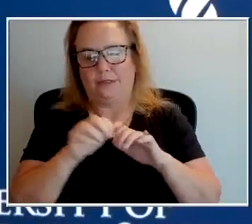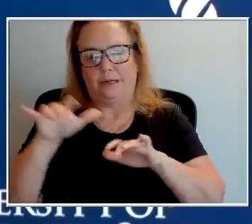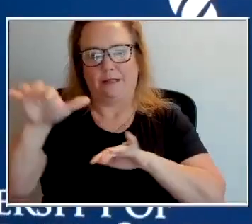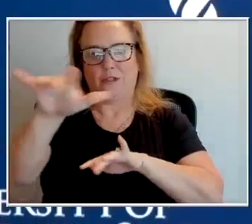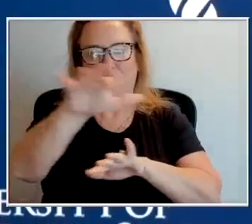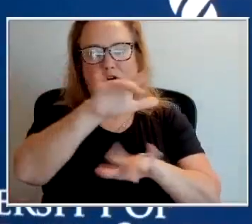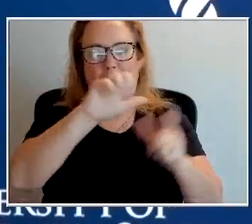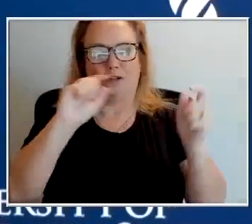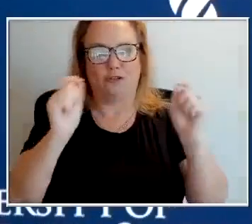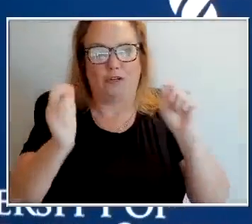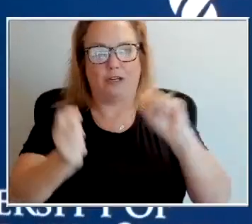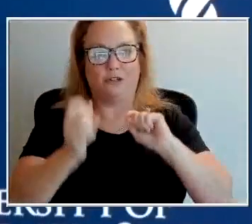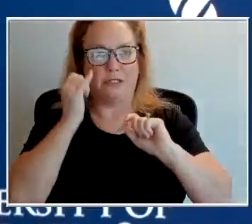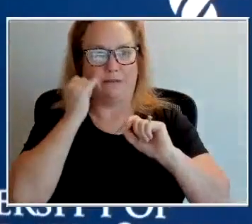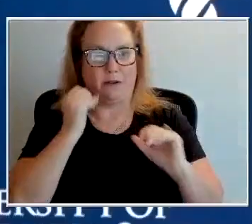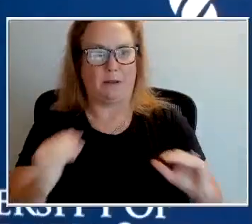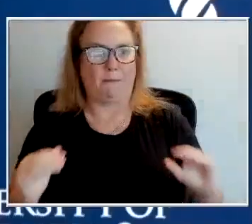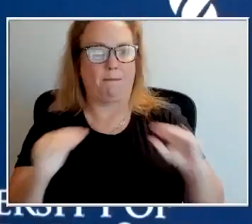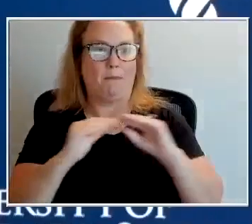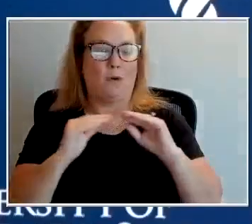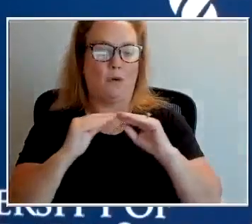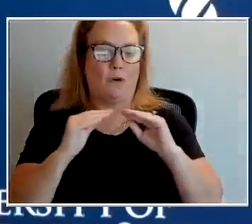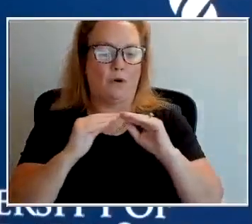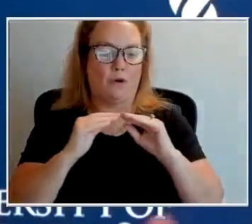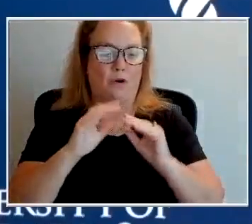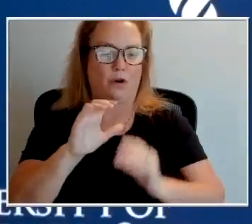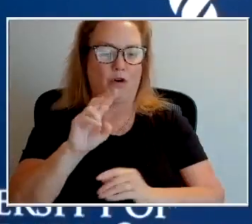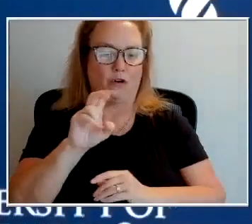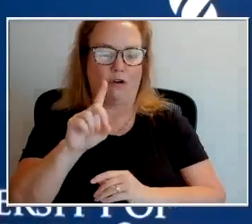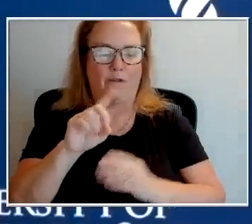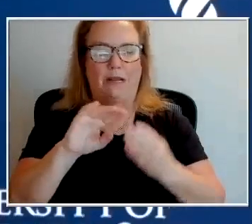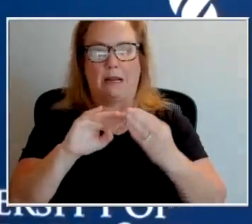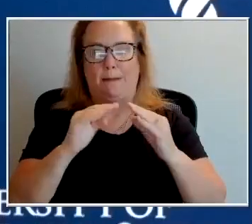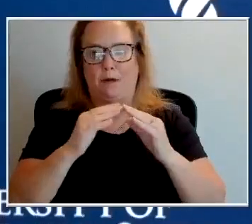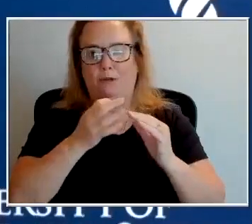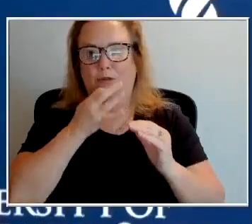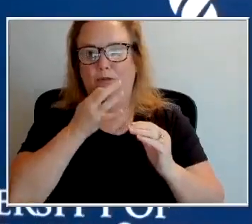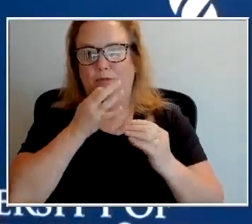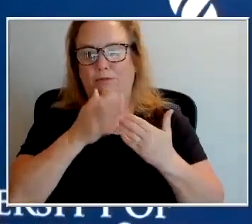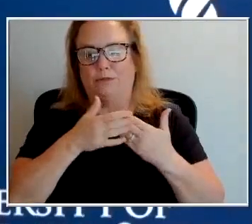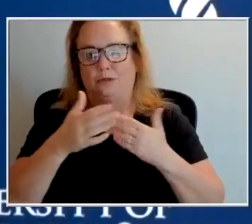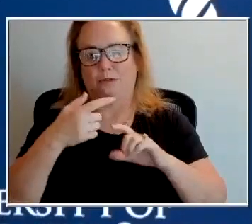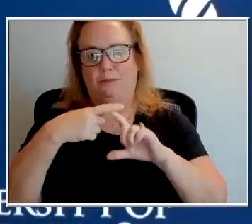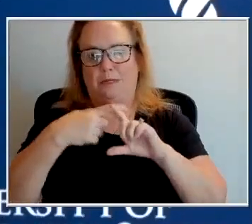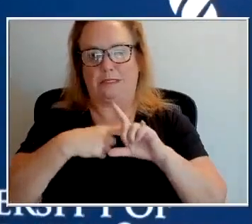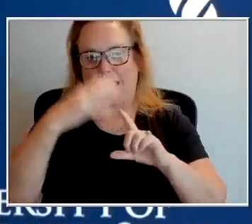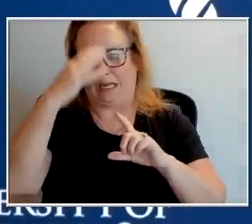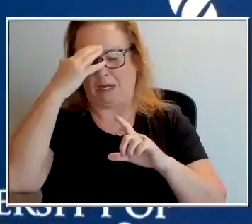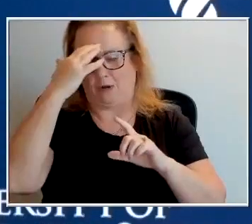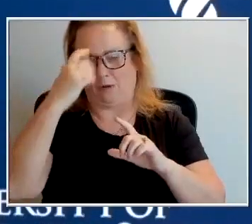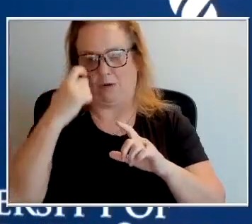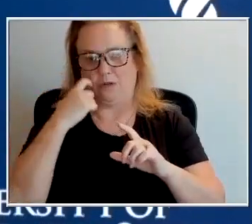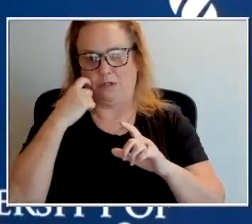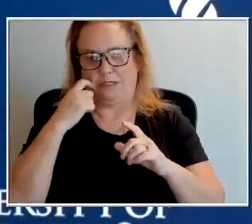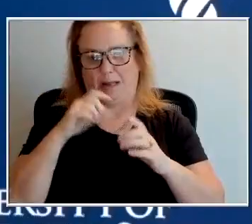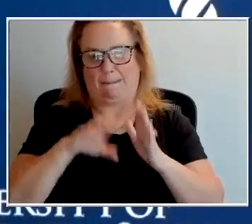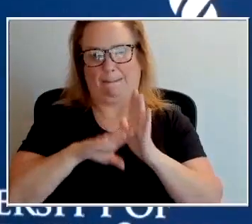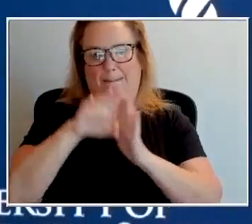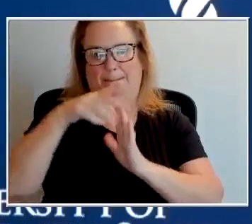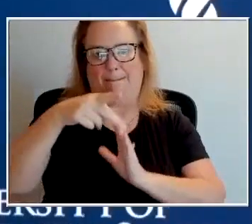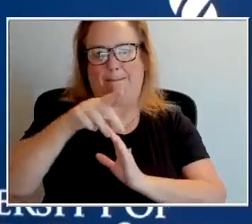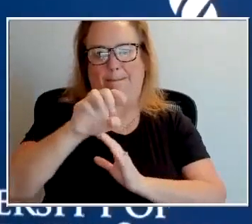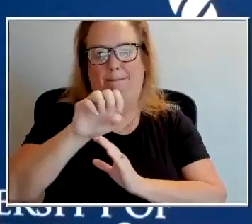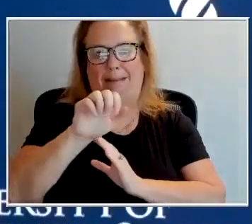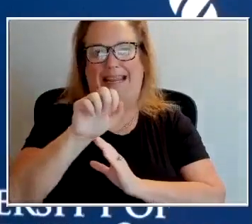changes, if there's going to be more COVID cases coming in the next couple months. I know we just kind of came off of a peak of